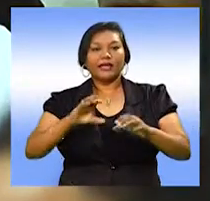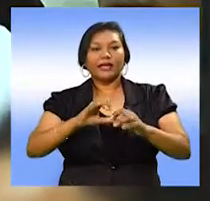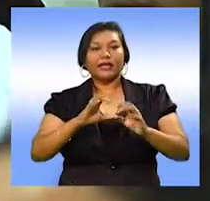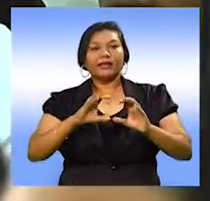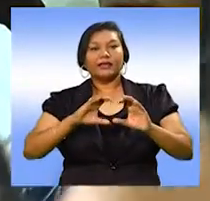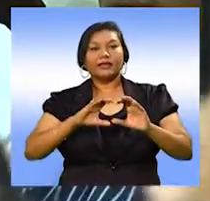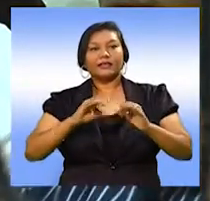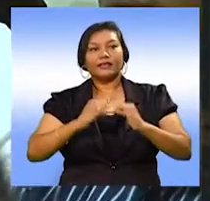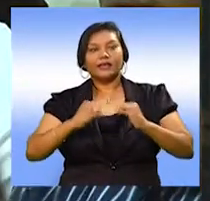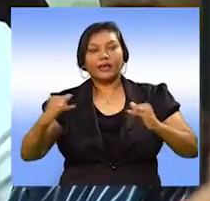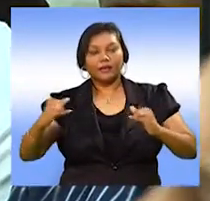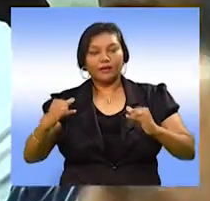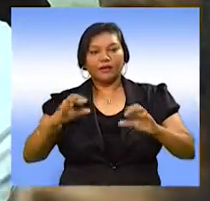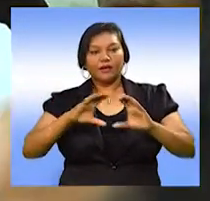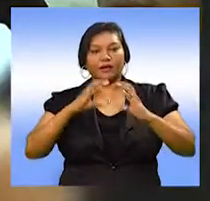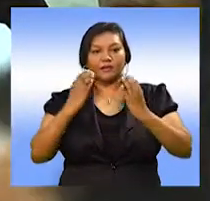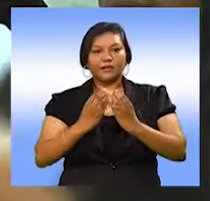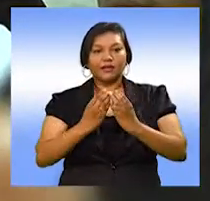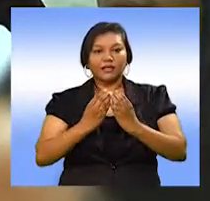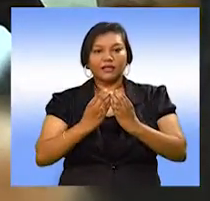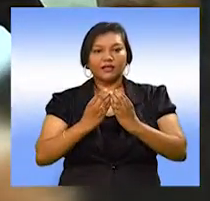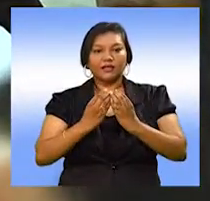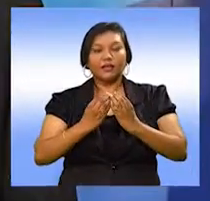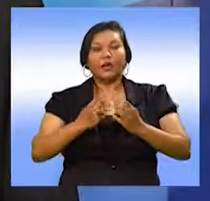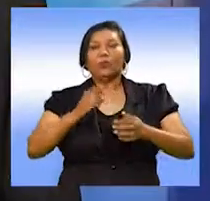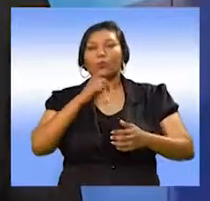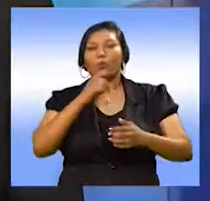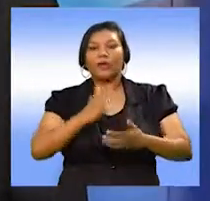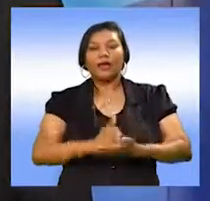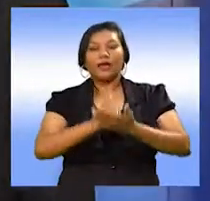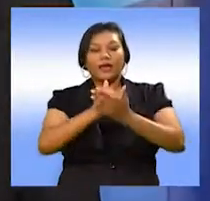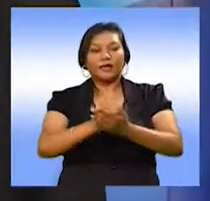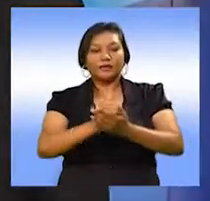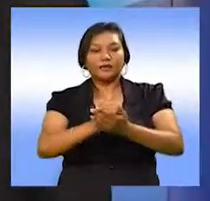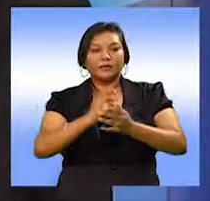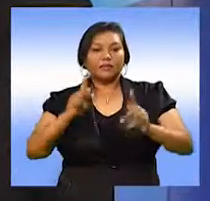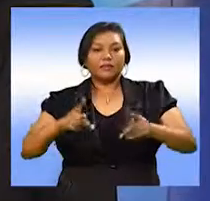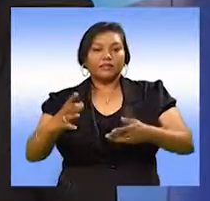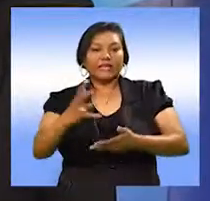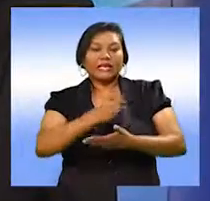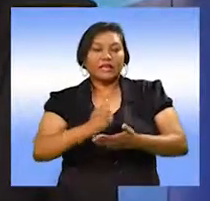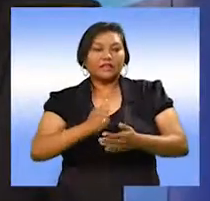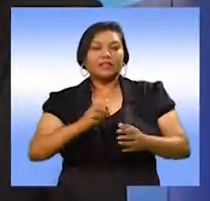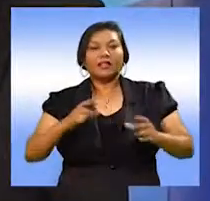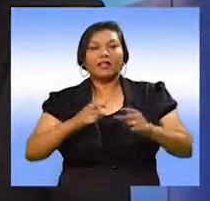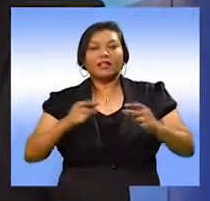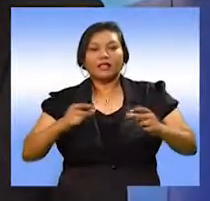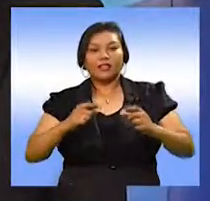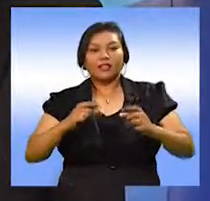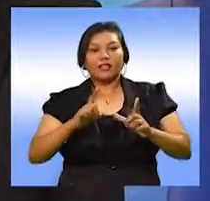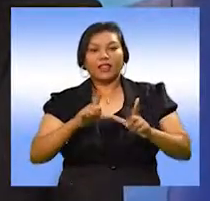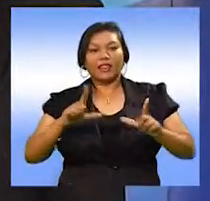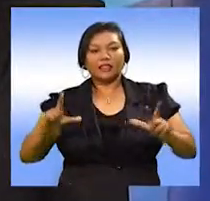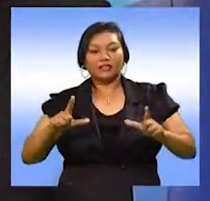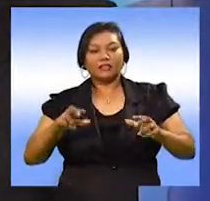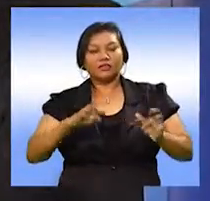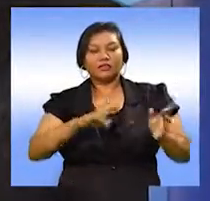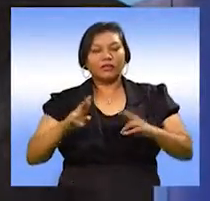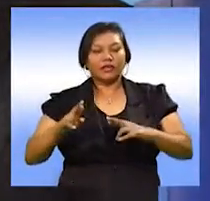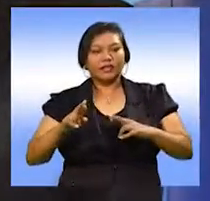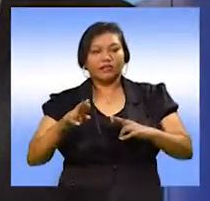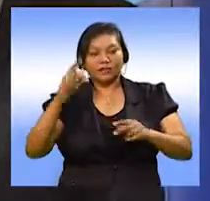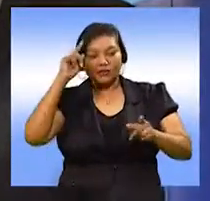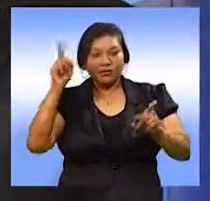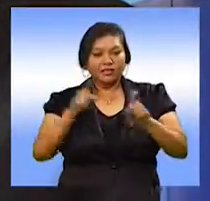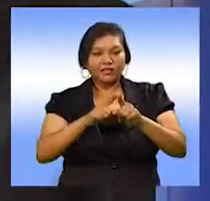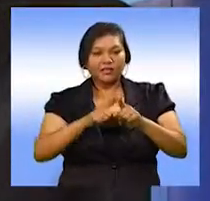which assists members in acquiring rights for cable content, to assist operators, especially our